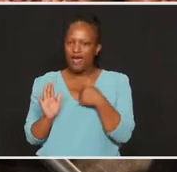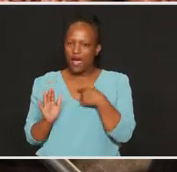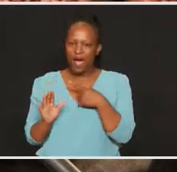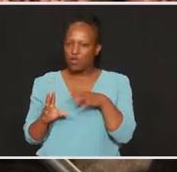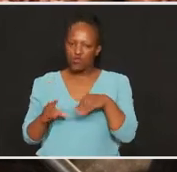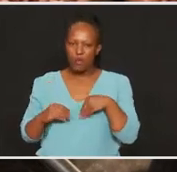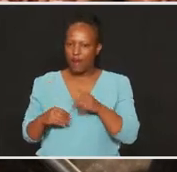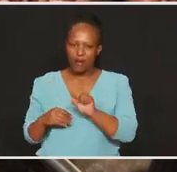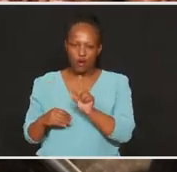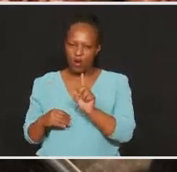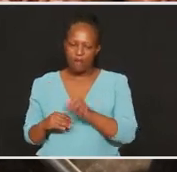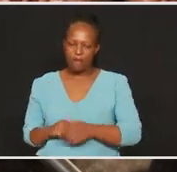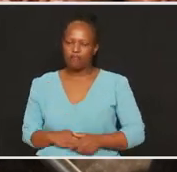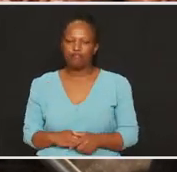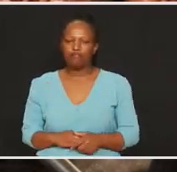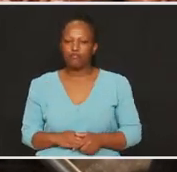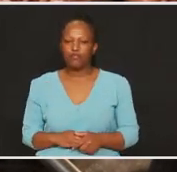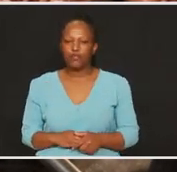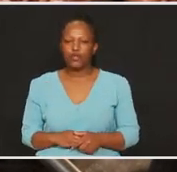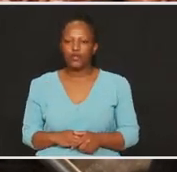especially Corporation